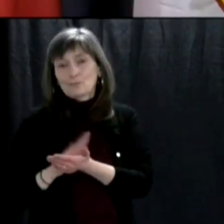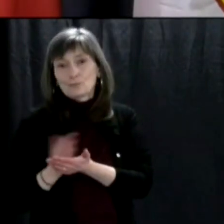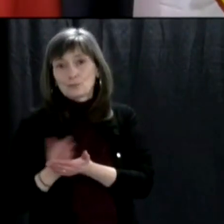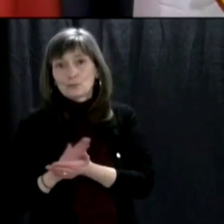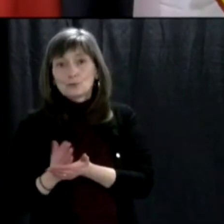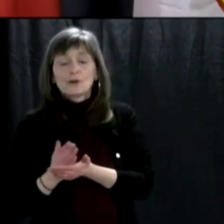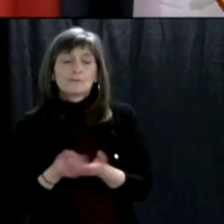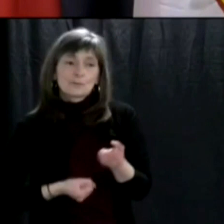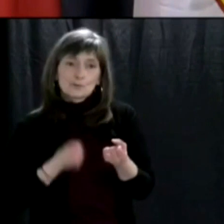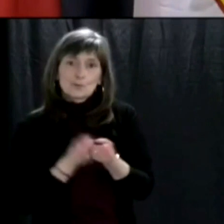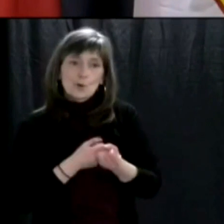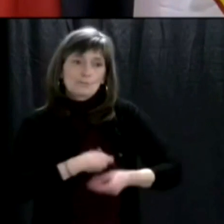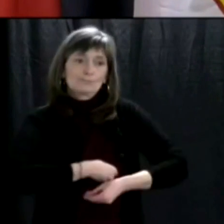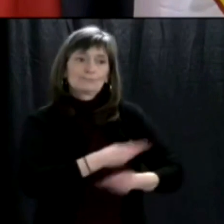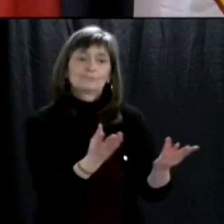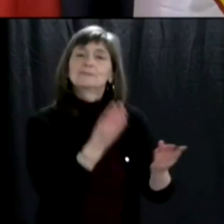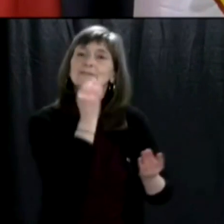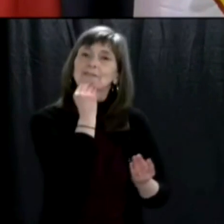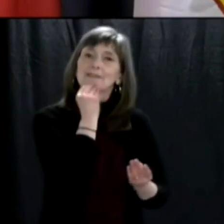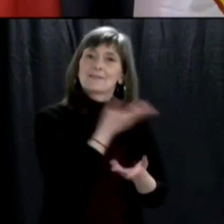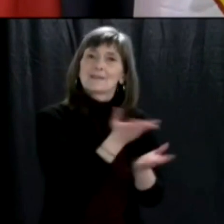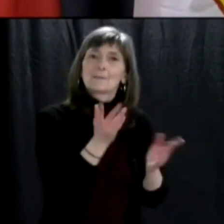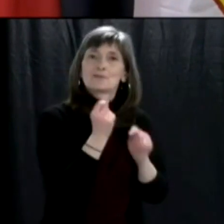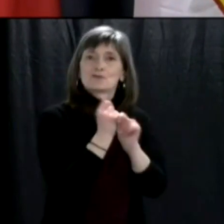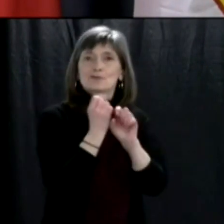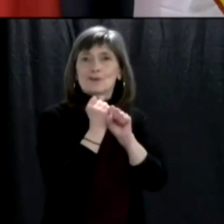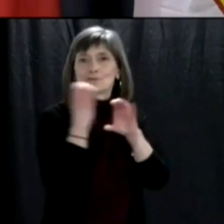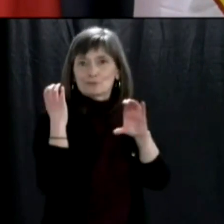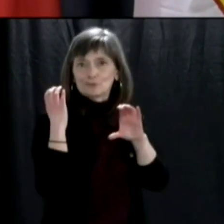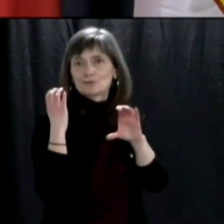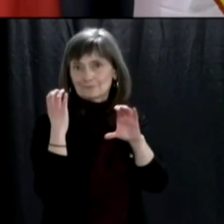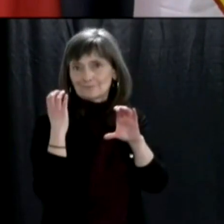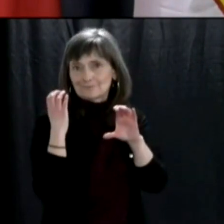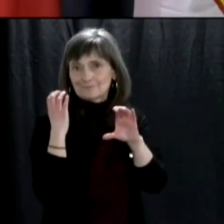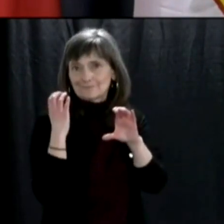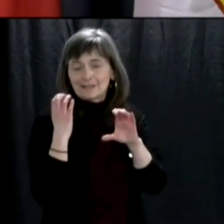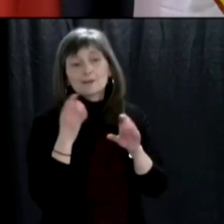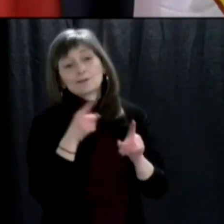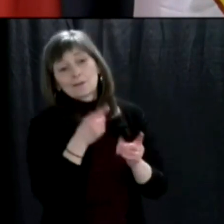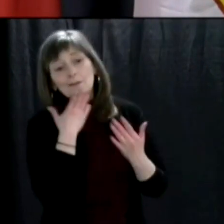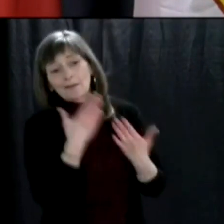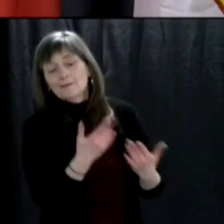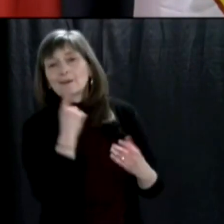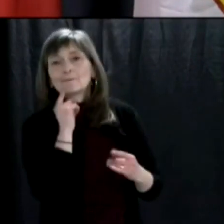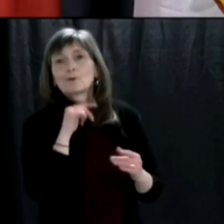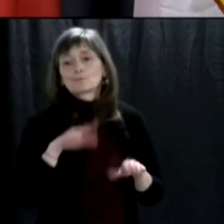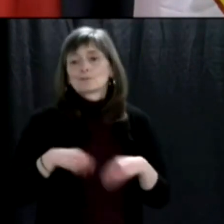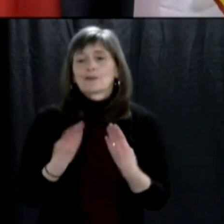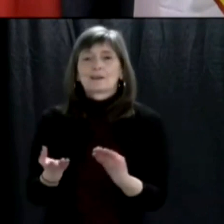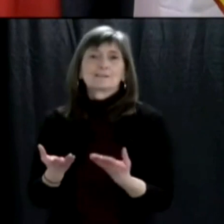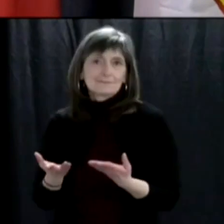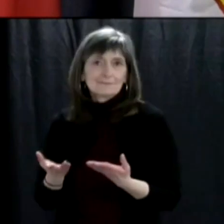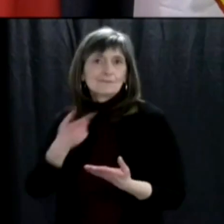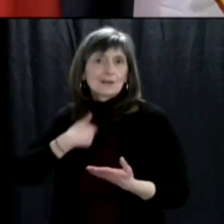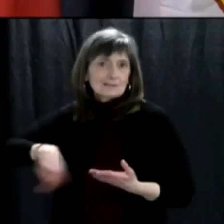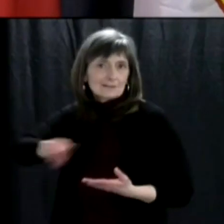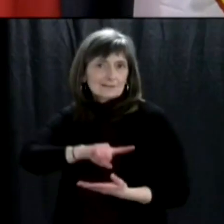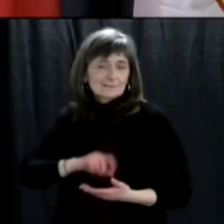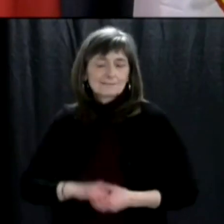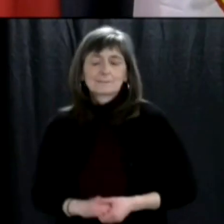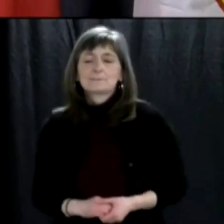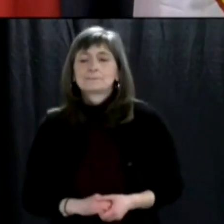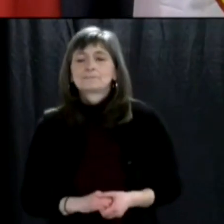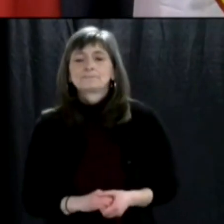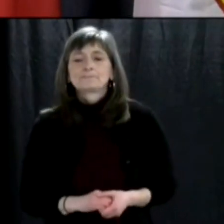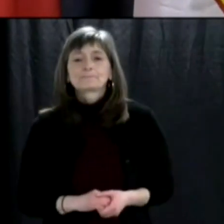these commercial drivers who are providing essential services to Newfoundland and Labrador. Now, speaking